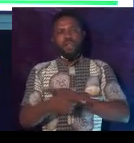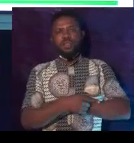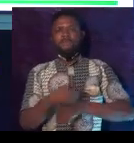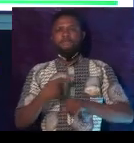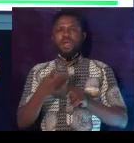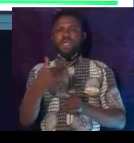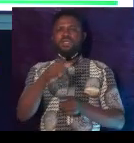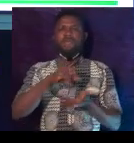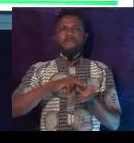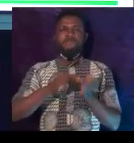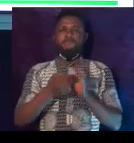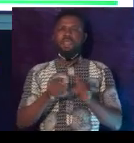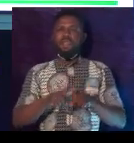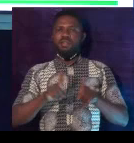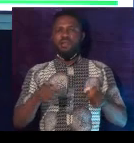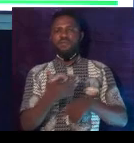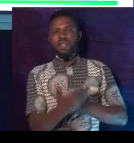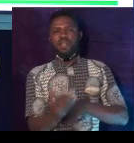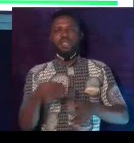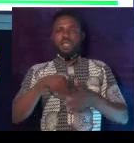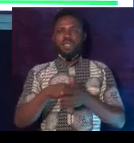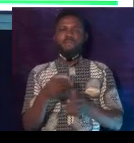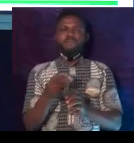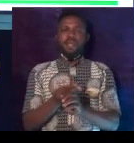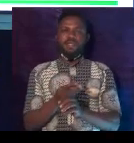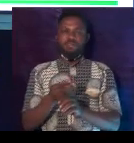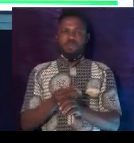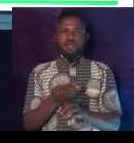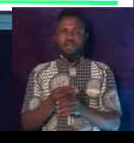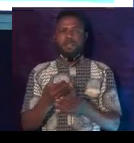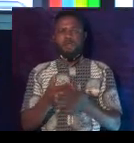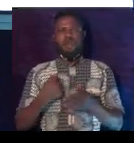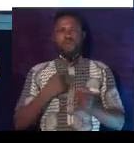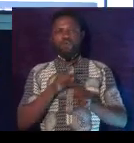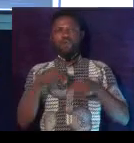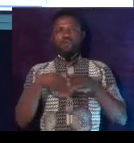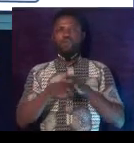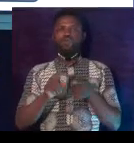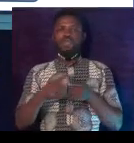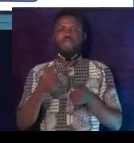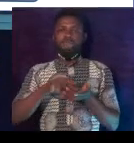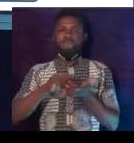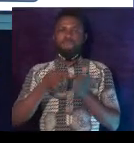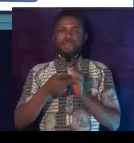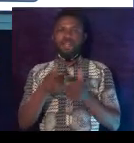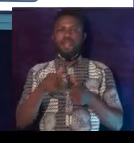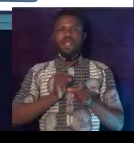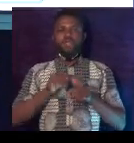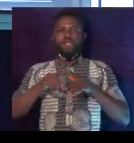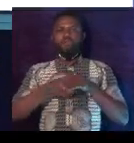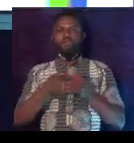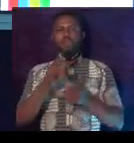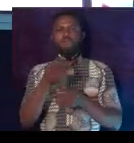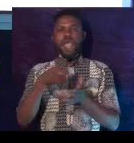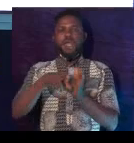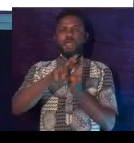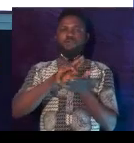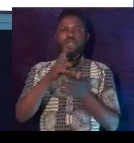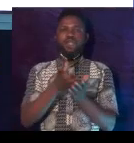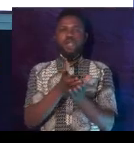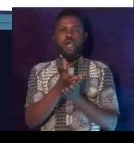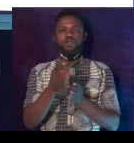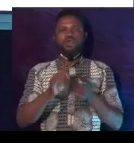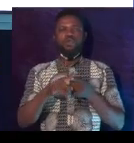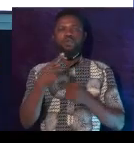life, but they mean a whole different thing in mathematics. Before we go into what they mean, let us begin by reviewing